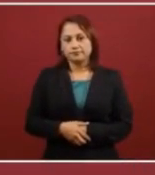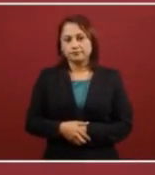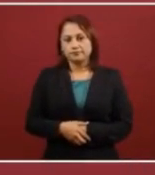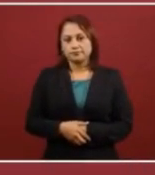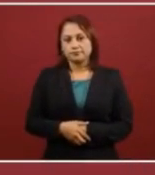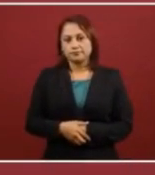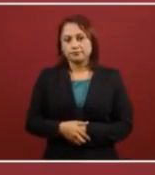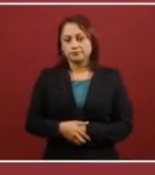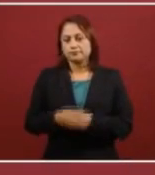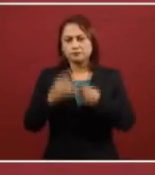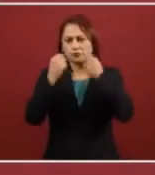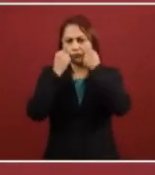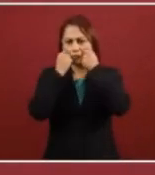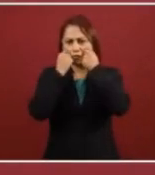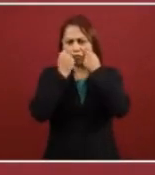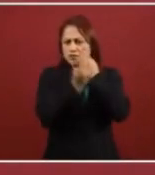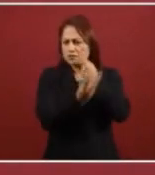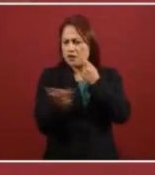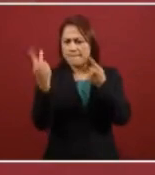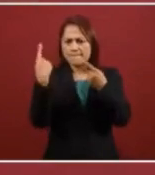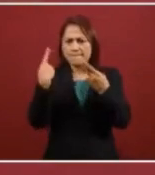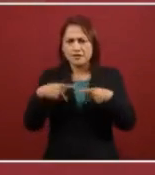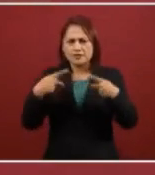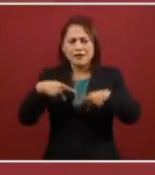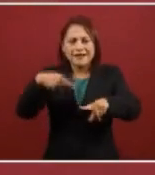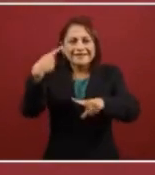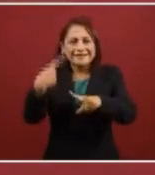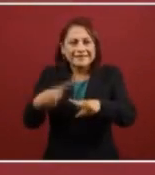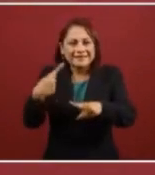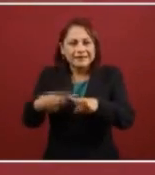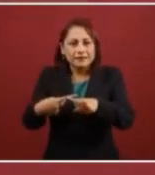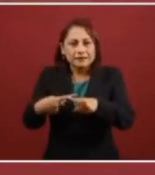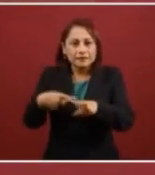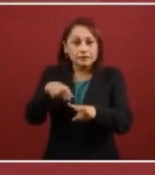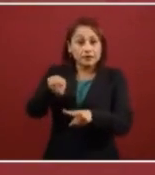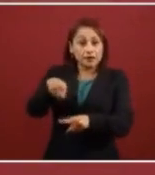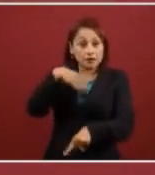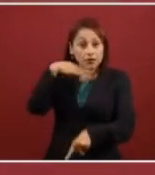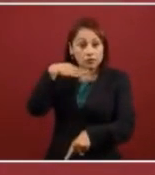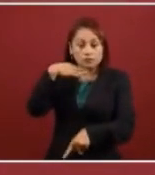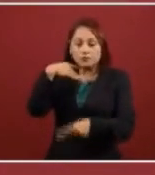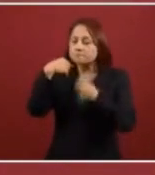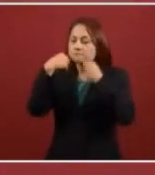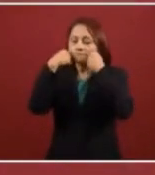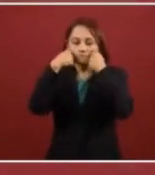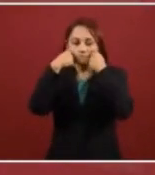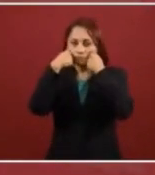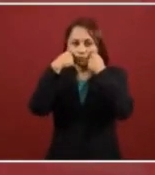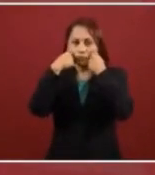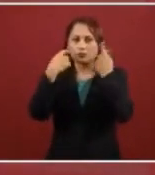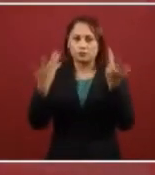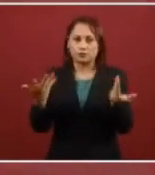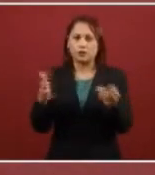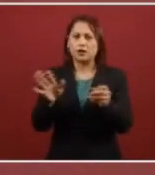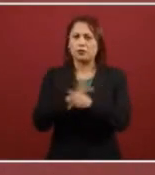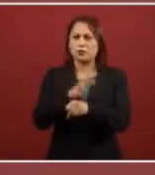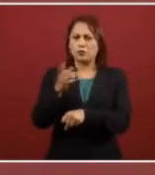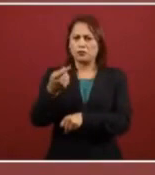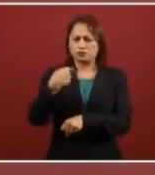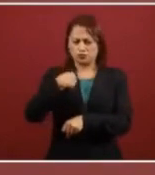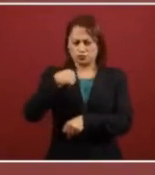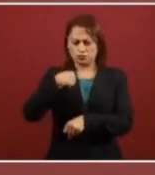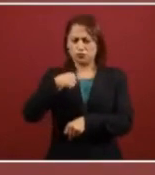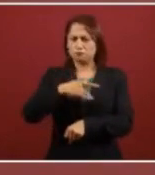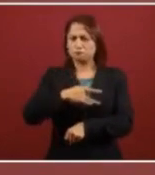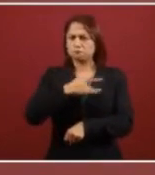Sea quien sea, no matter who it is. Entonces por eso, so therefore, pues tengo mi conciencia tranquila, my conscience is clear,